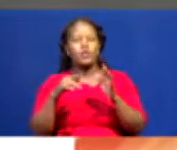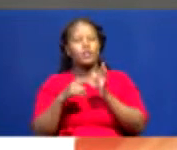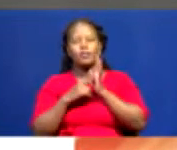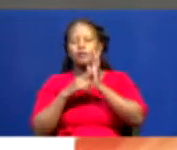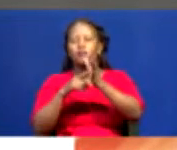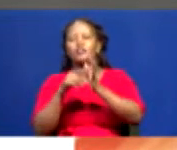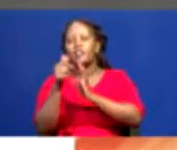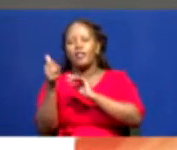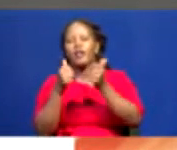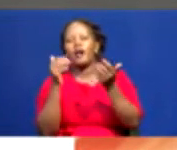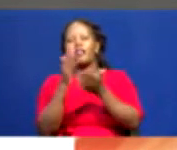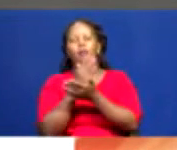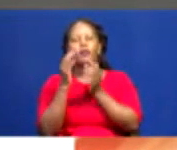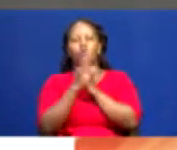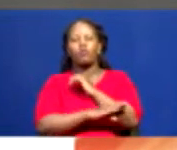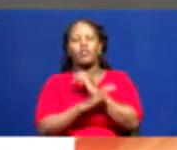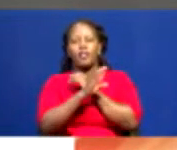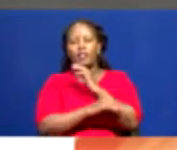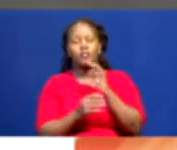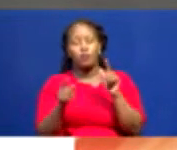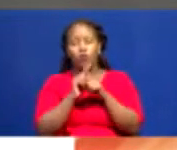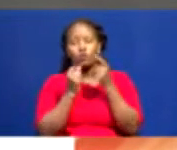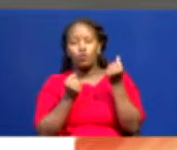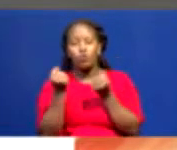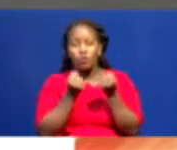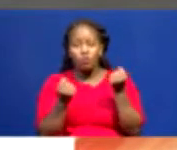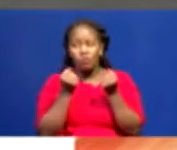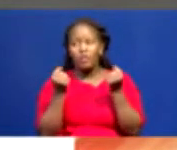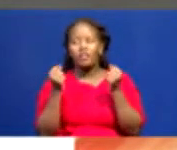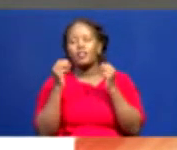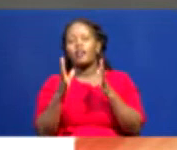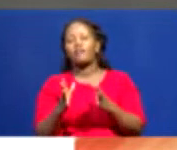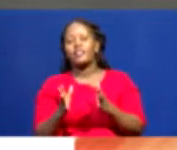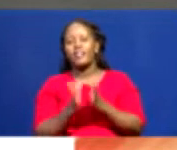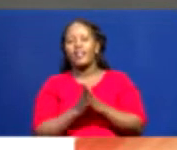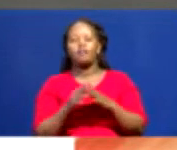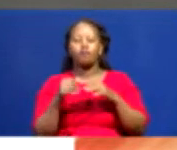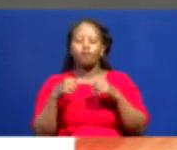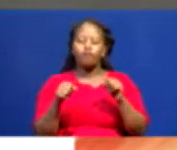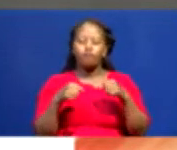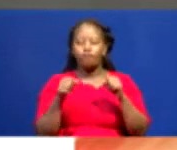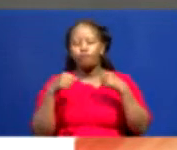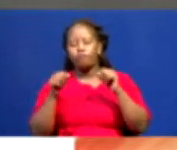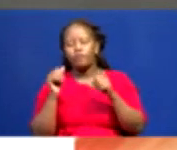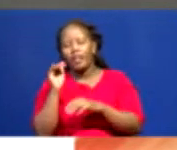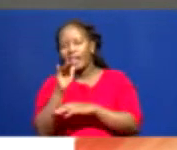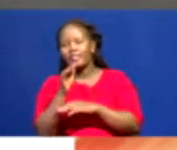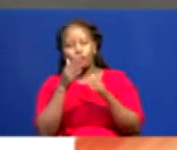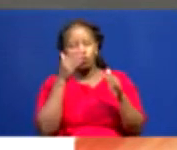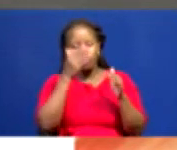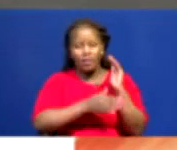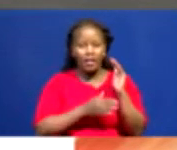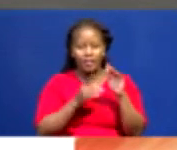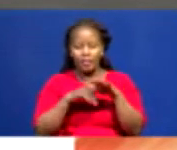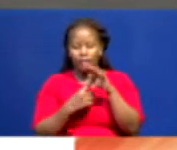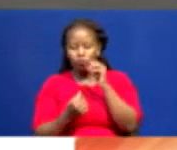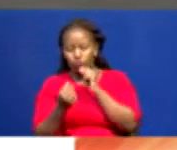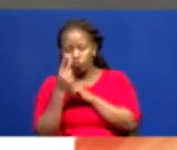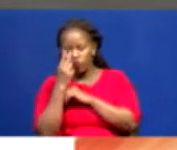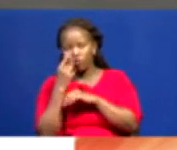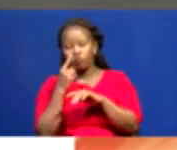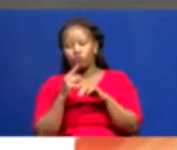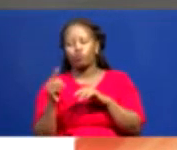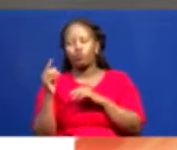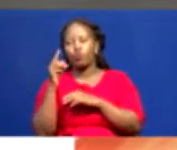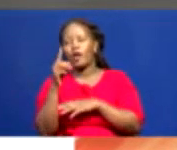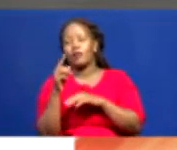of the country, and also pedestrians and motorists were told to stand from wherever they will be at noon to 1 o'clock,